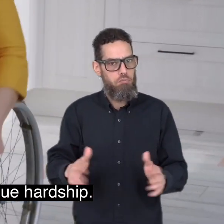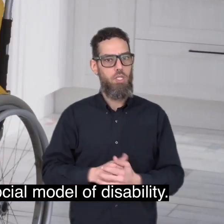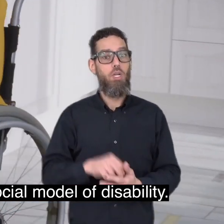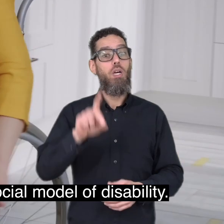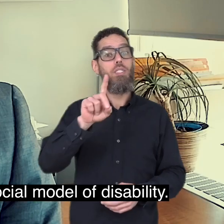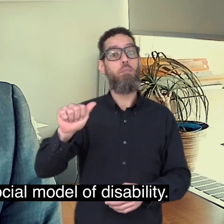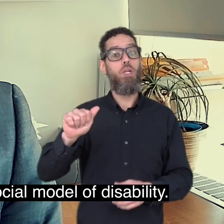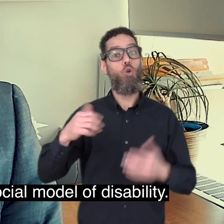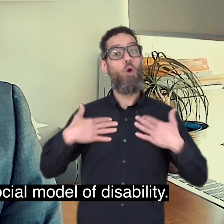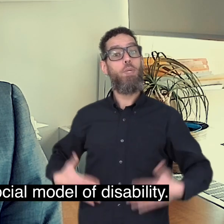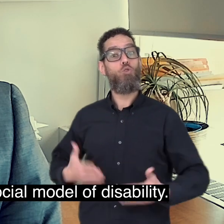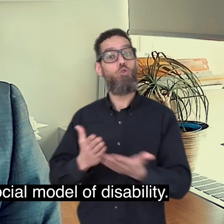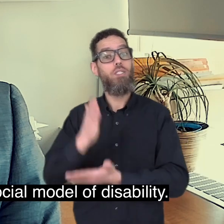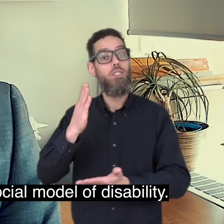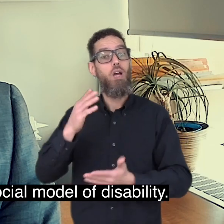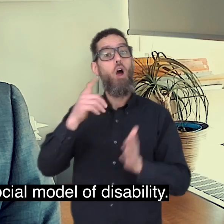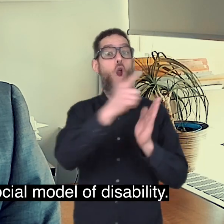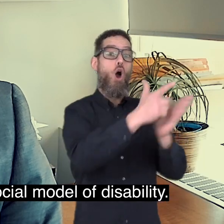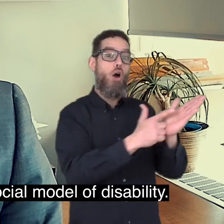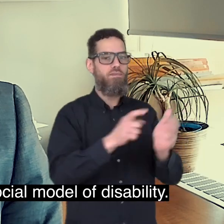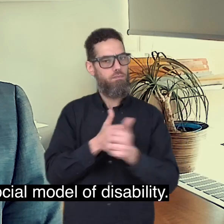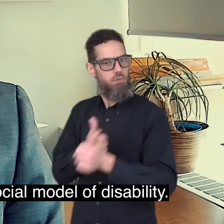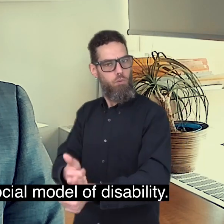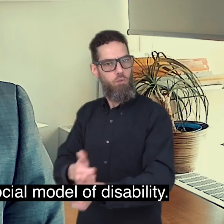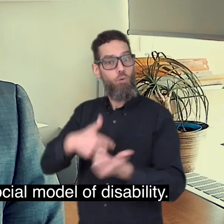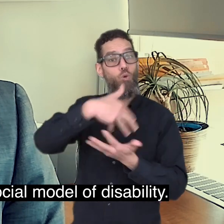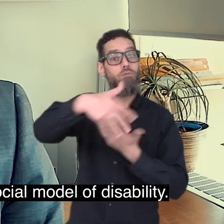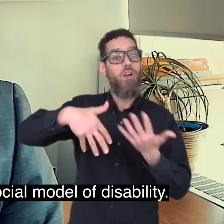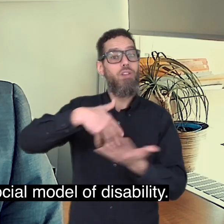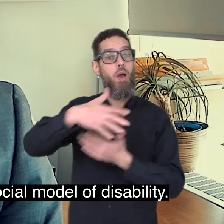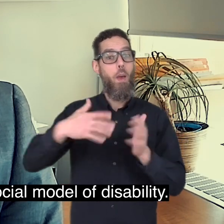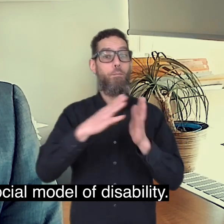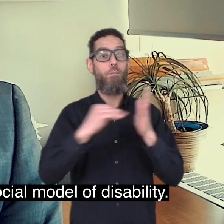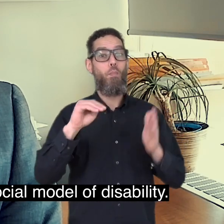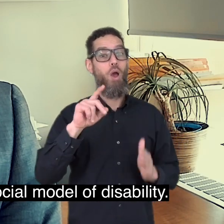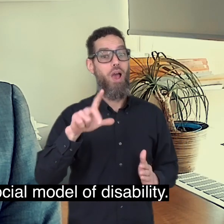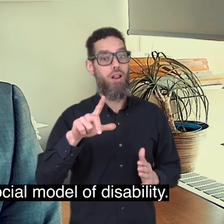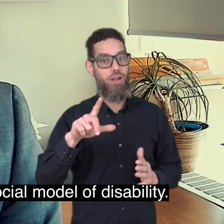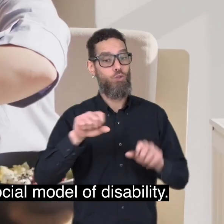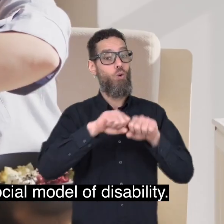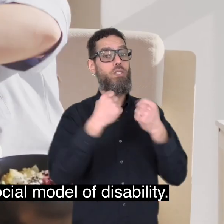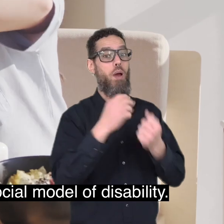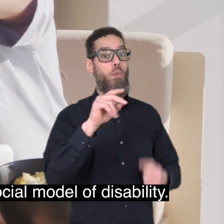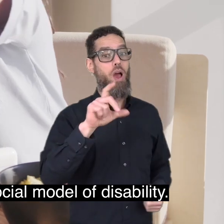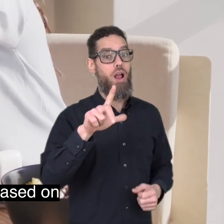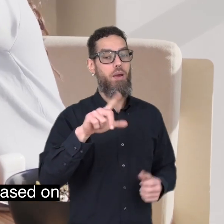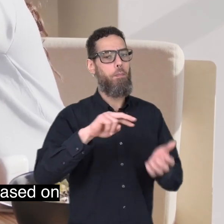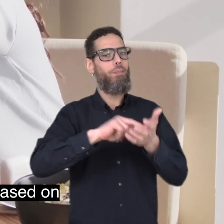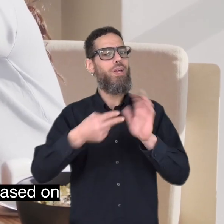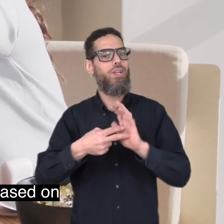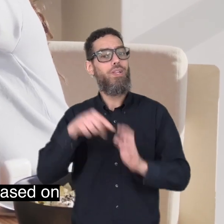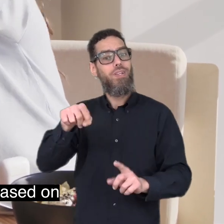hardship. Disability in human rights law is understood through a social model of disability. This